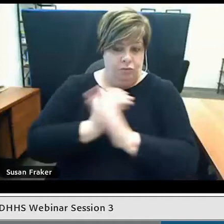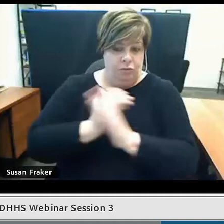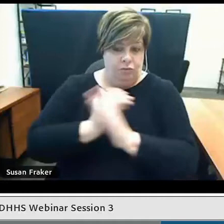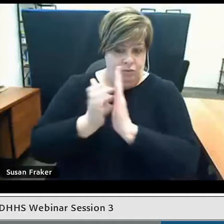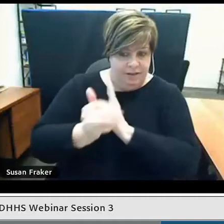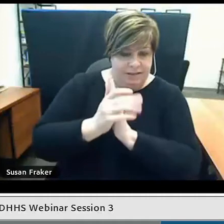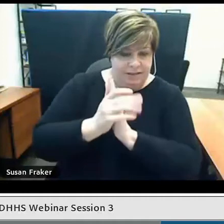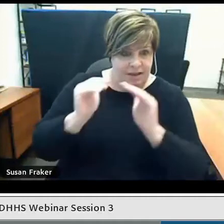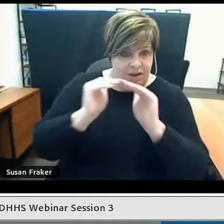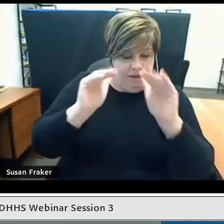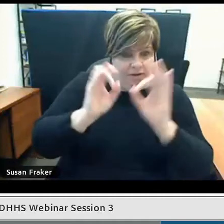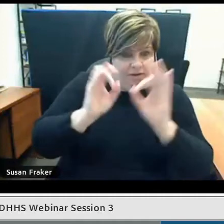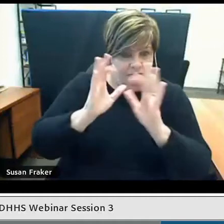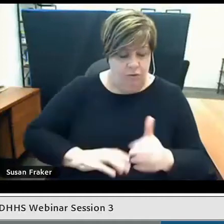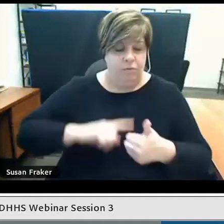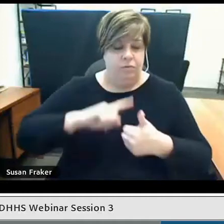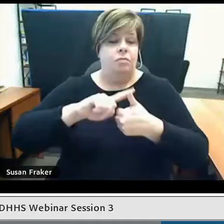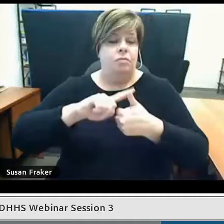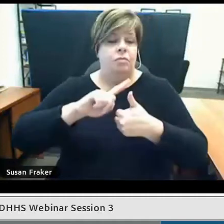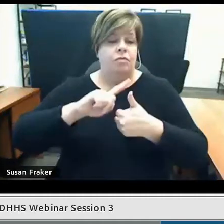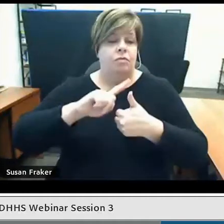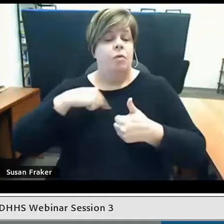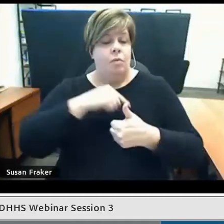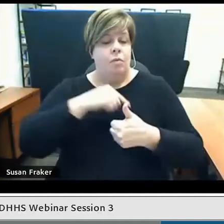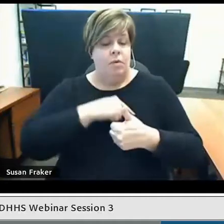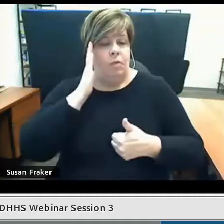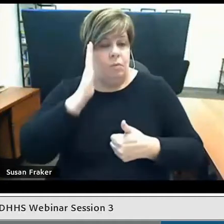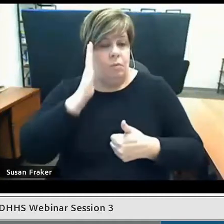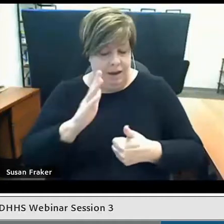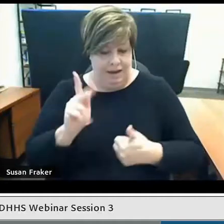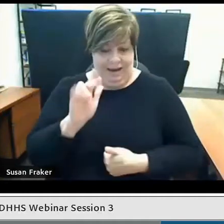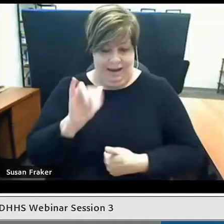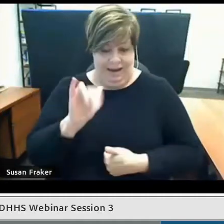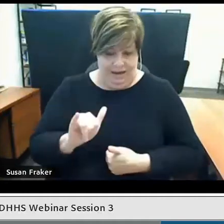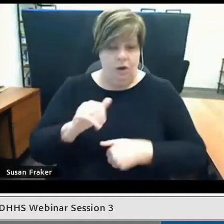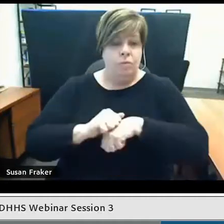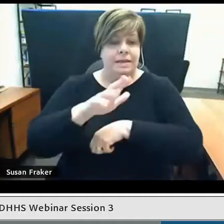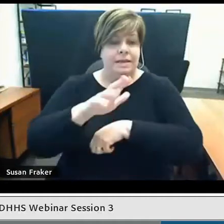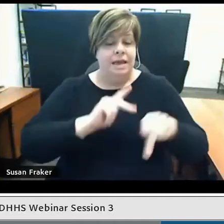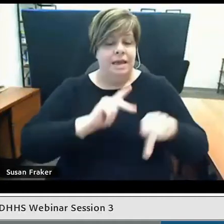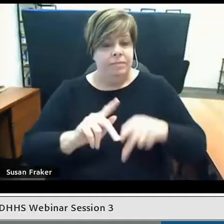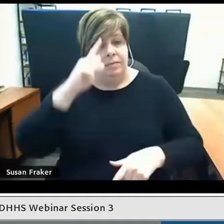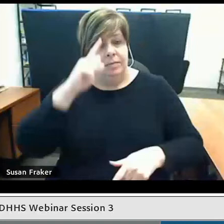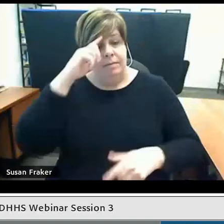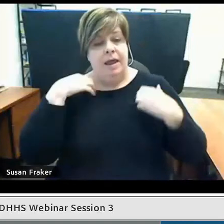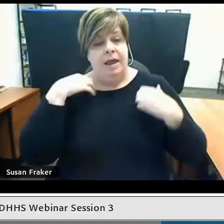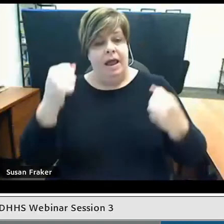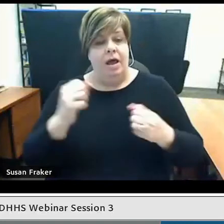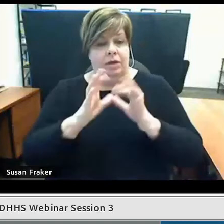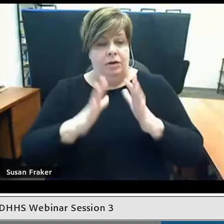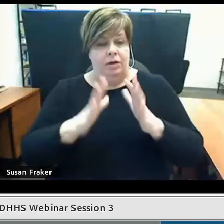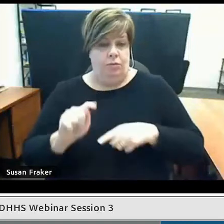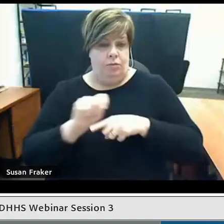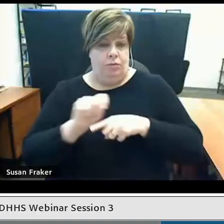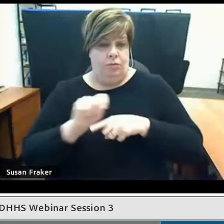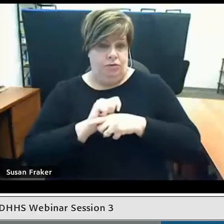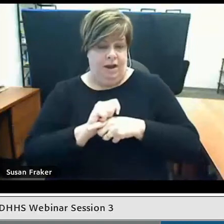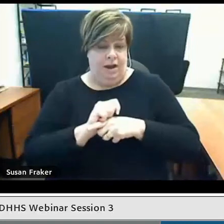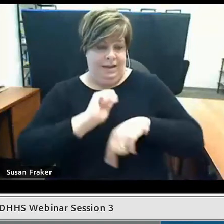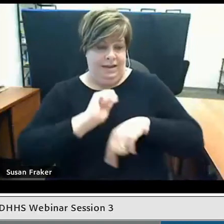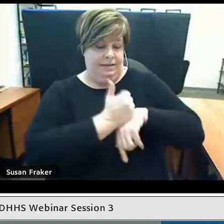with. One is that we will, as Kentuckians, we do send people to the mental health interpreter training in